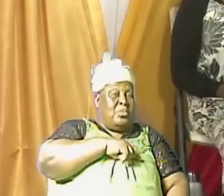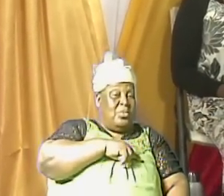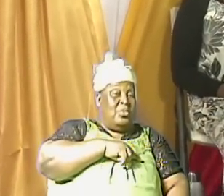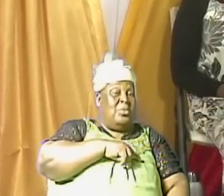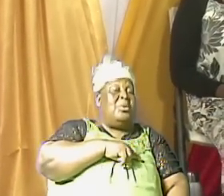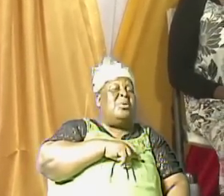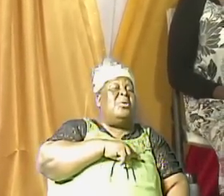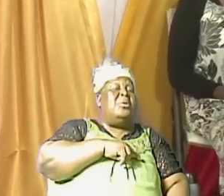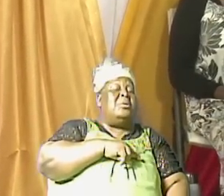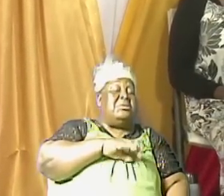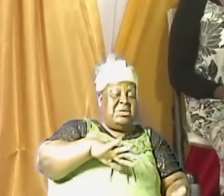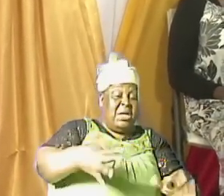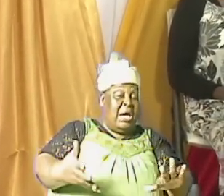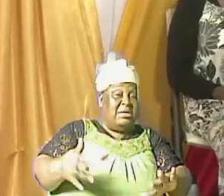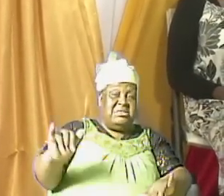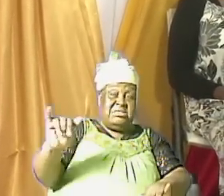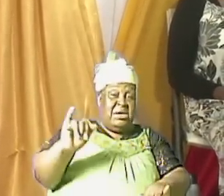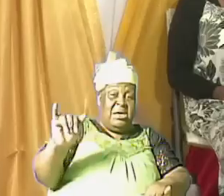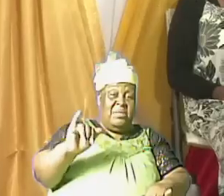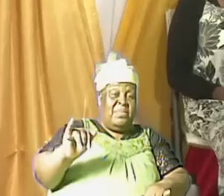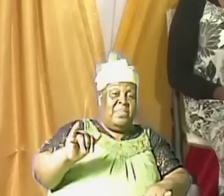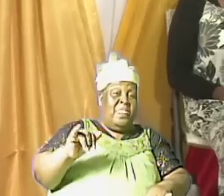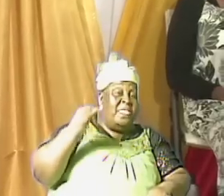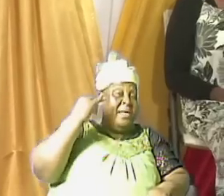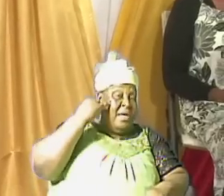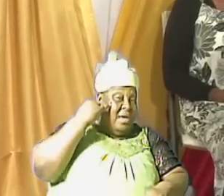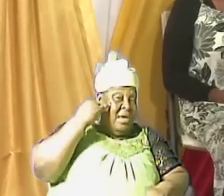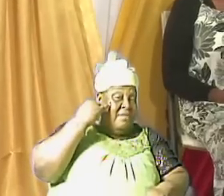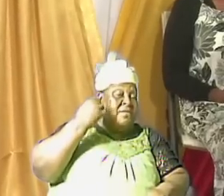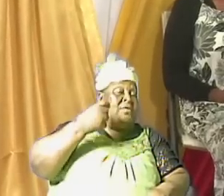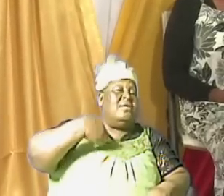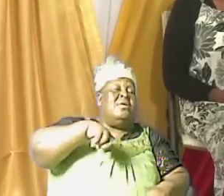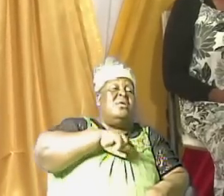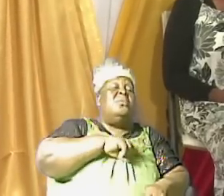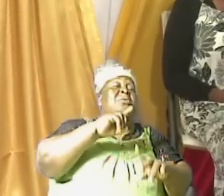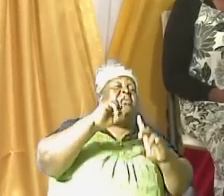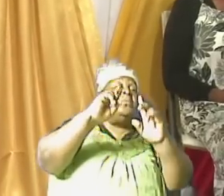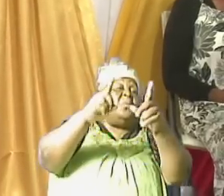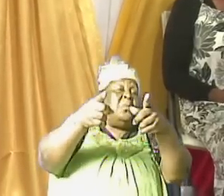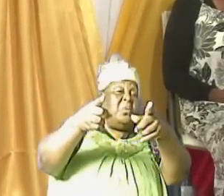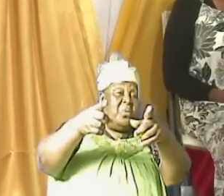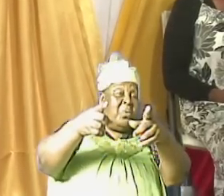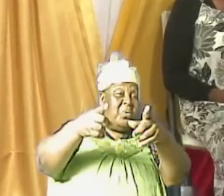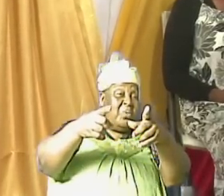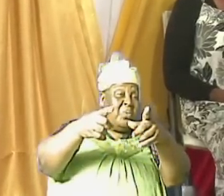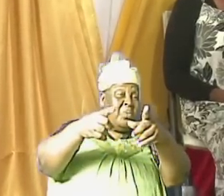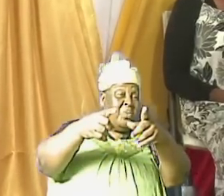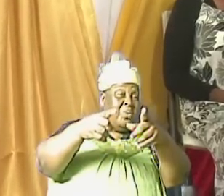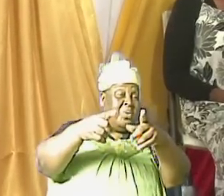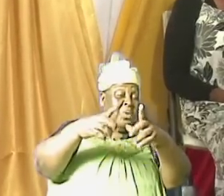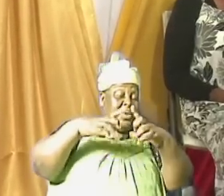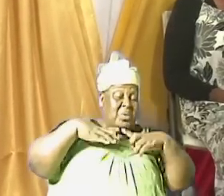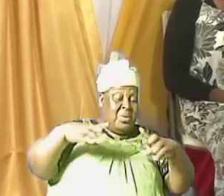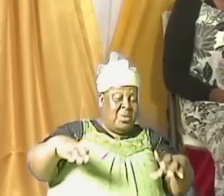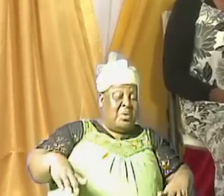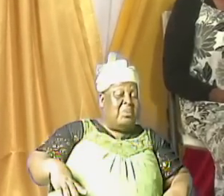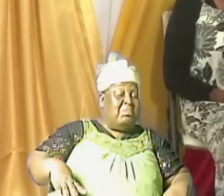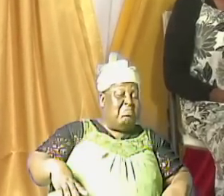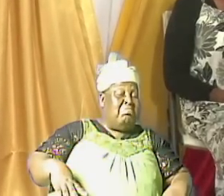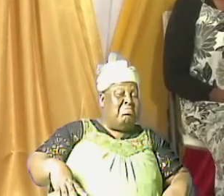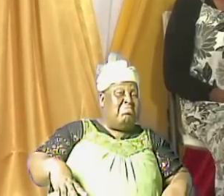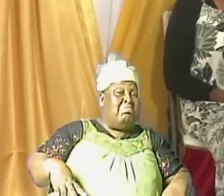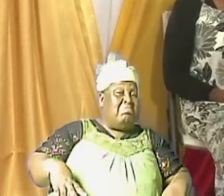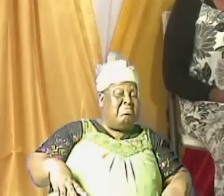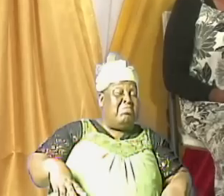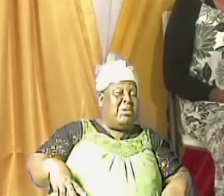we are gonna die. If we go over the camp of